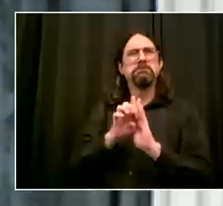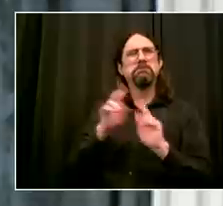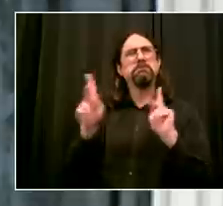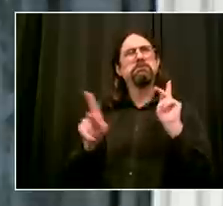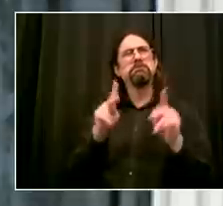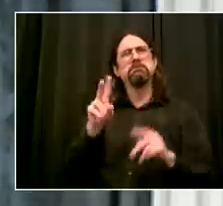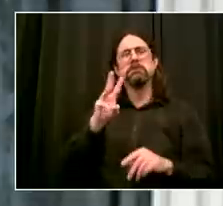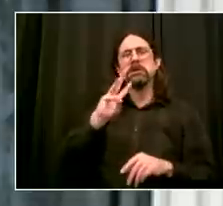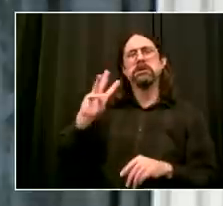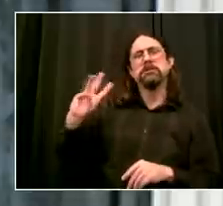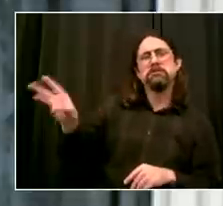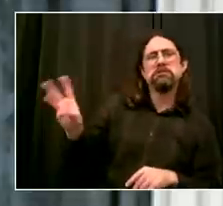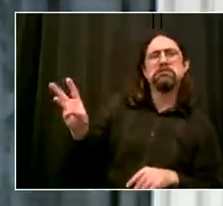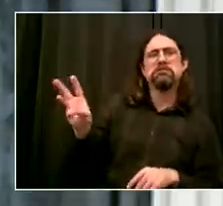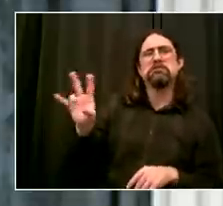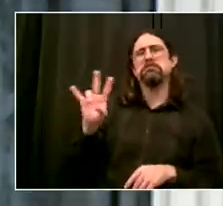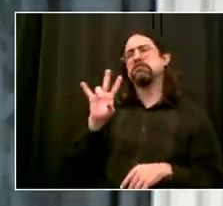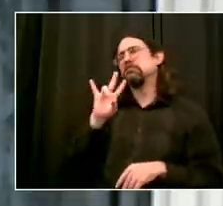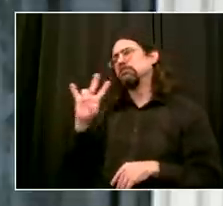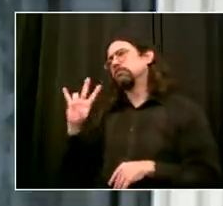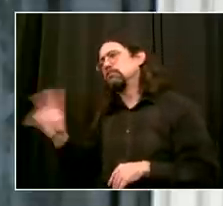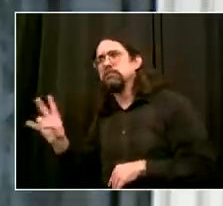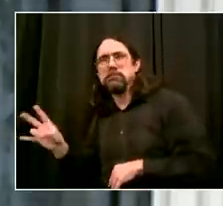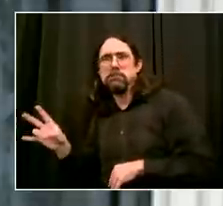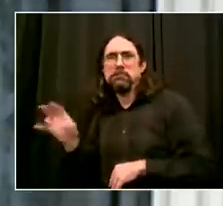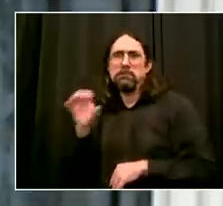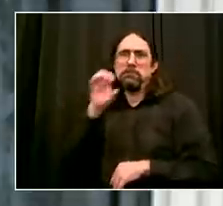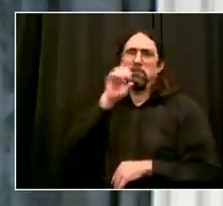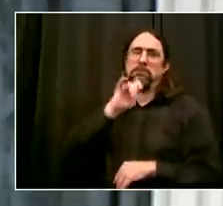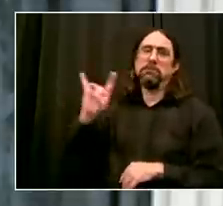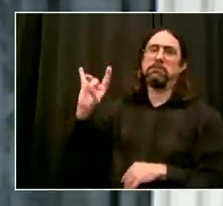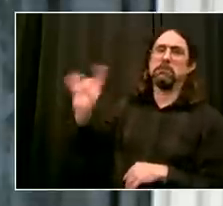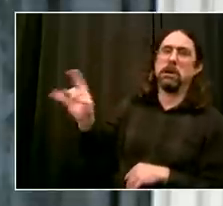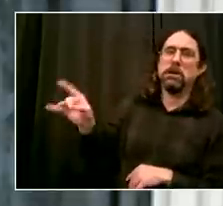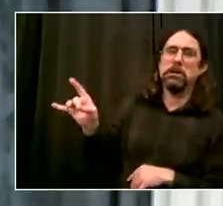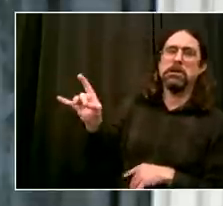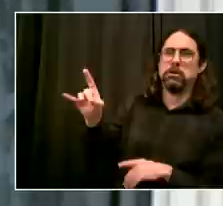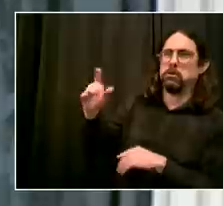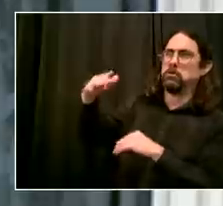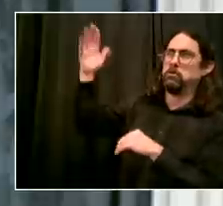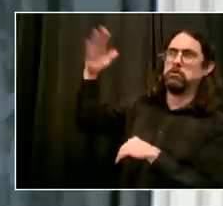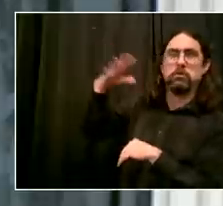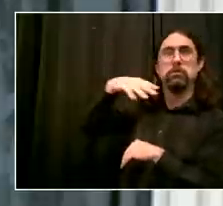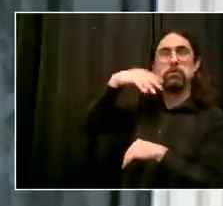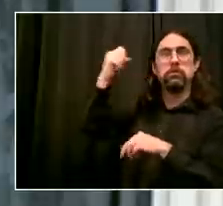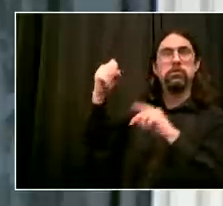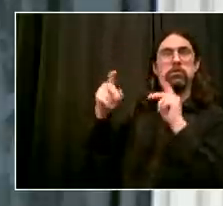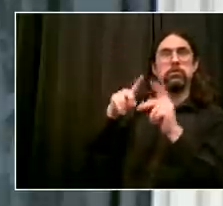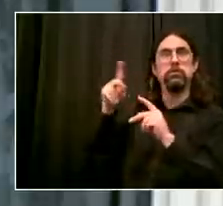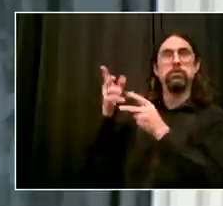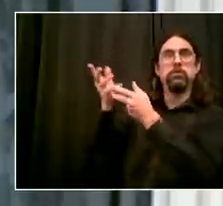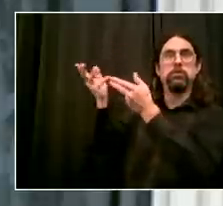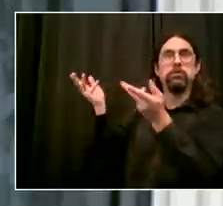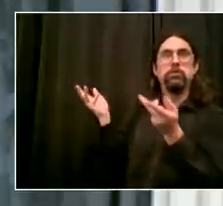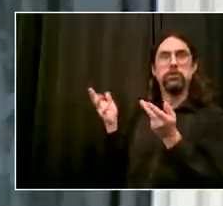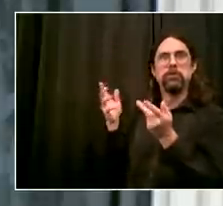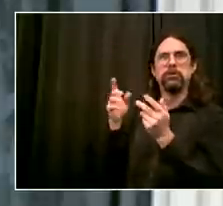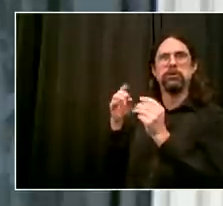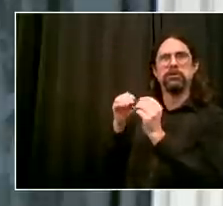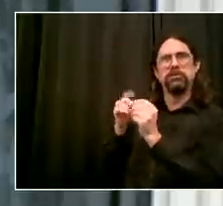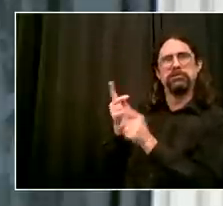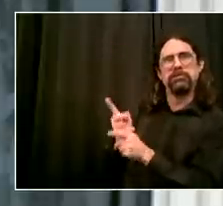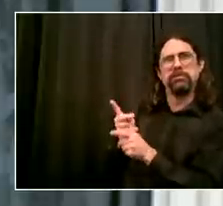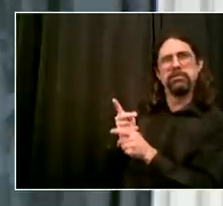specifically refers to people above the age of 65 because we do see a significant increment in